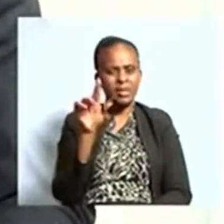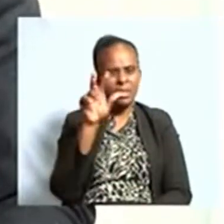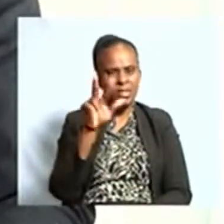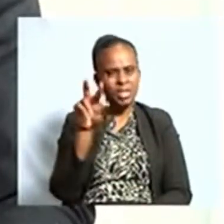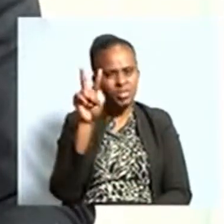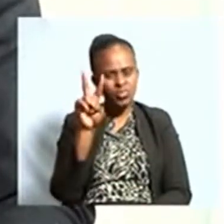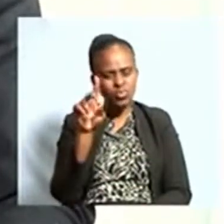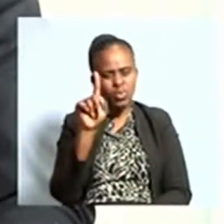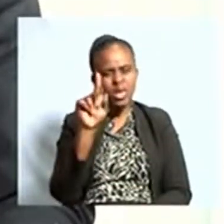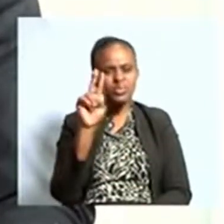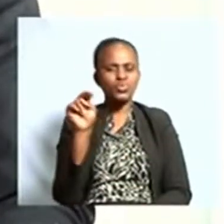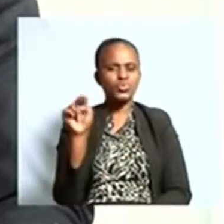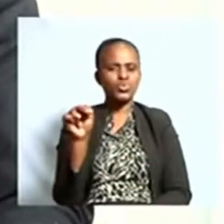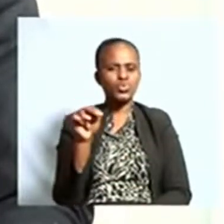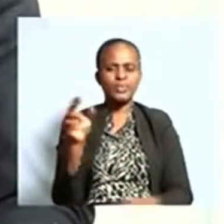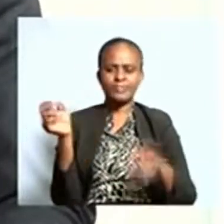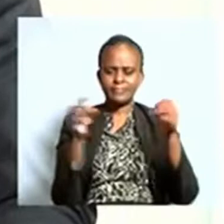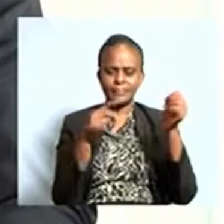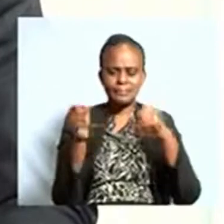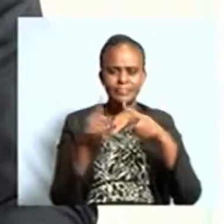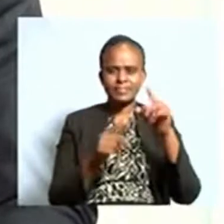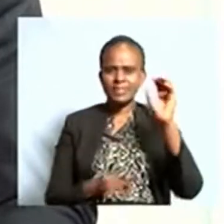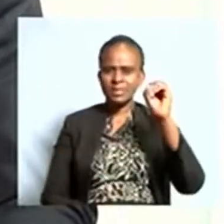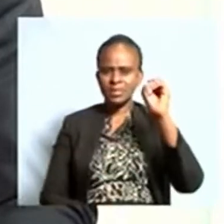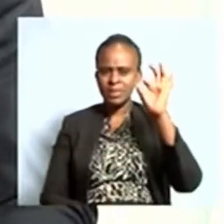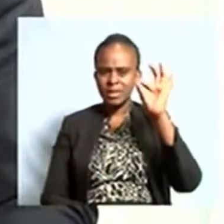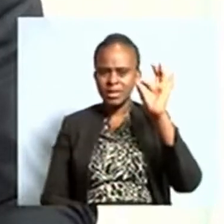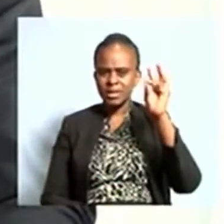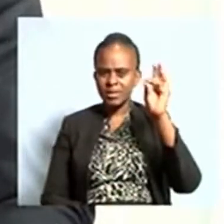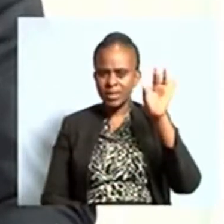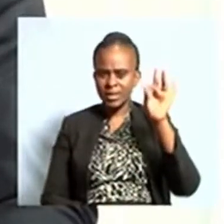07728322122. The SMS line that we're using is